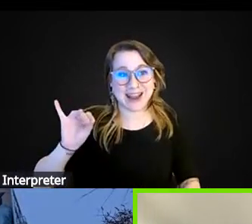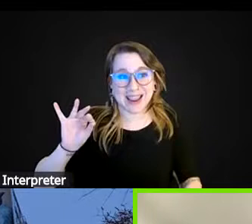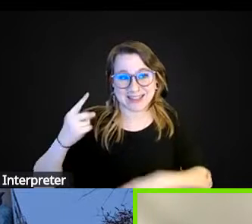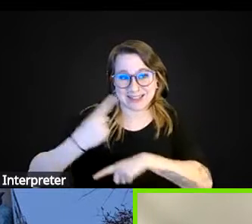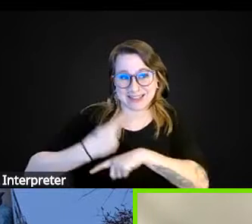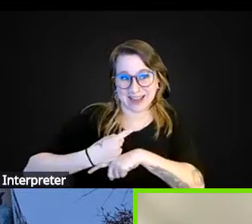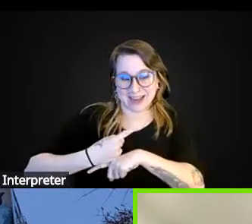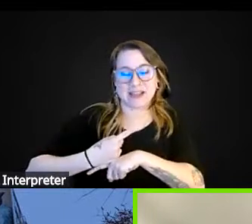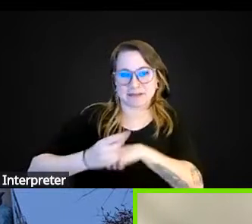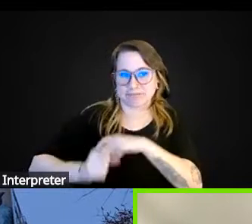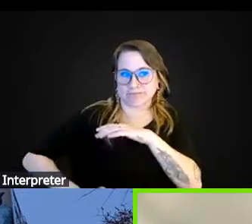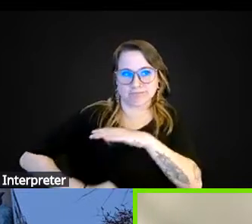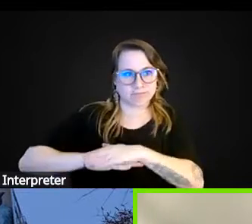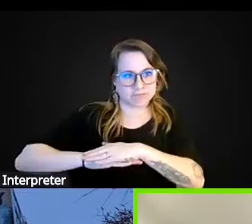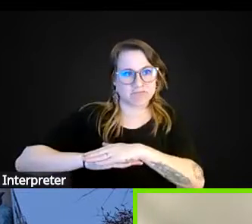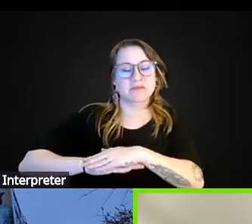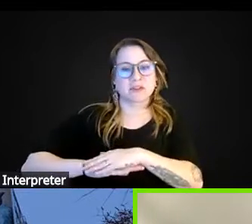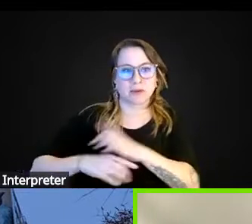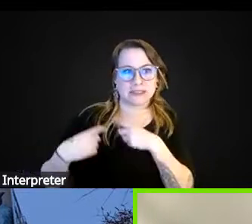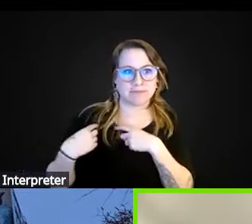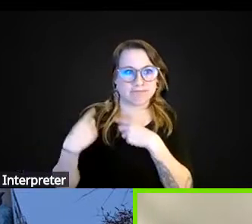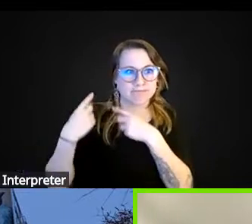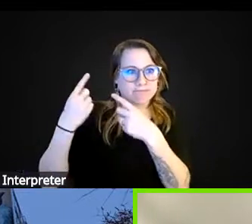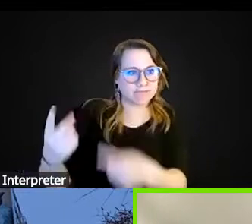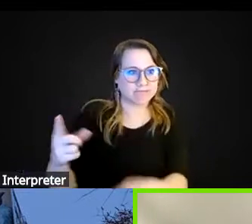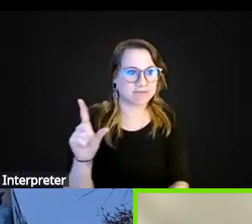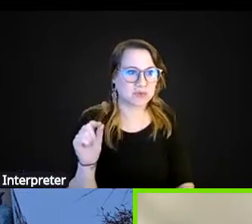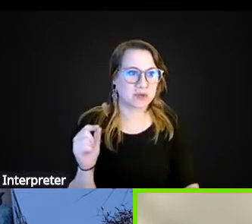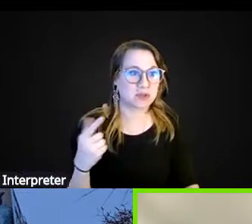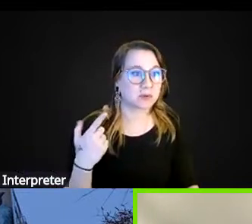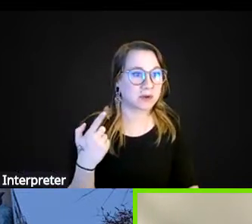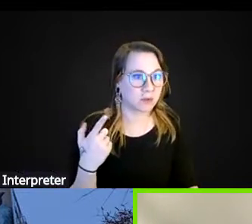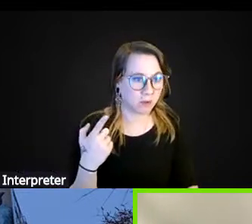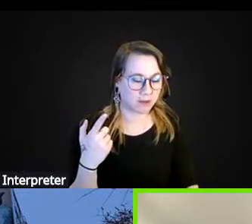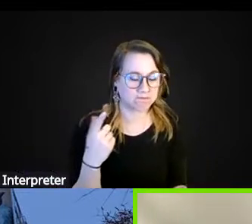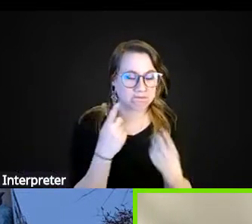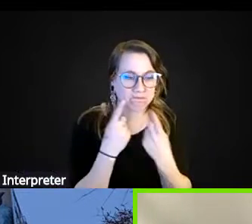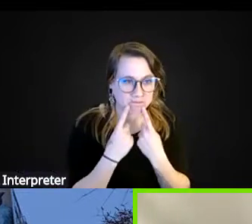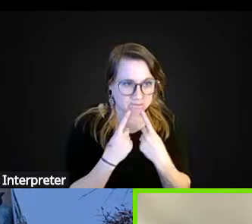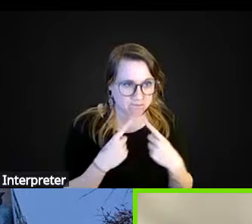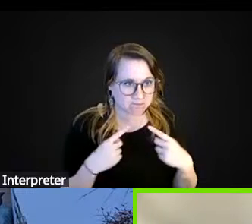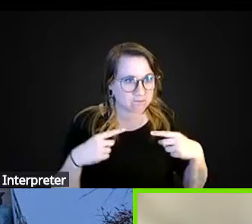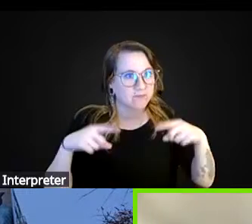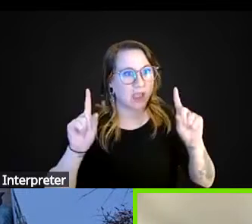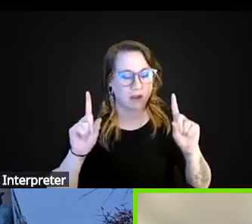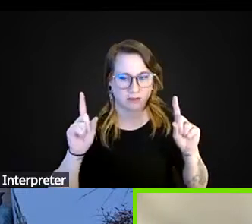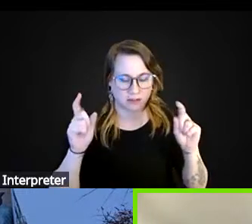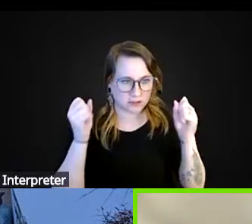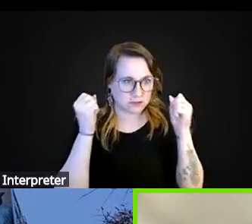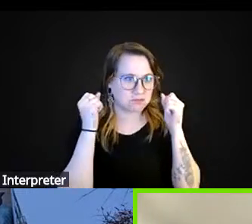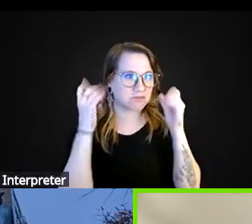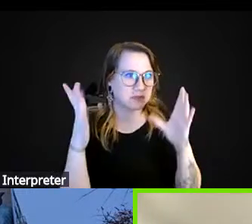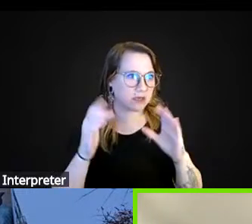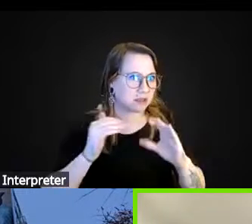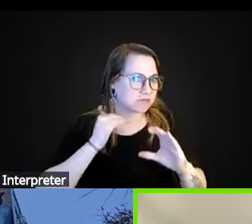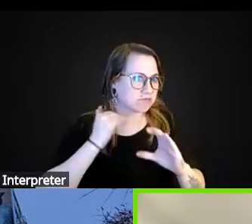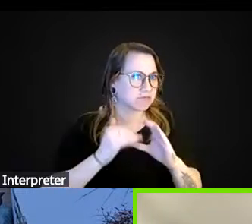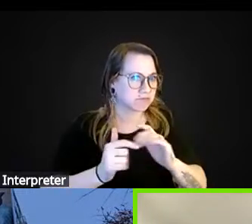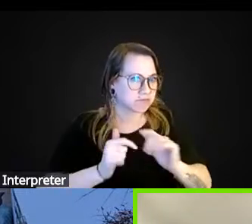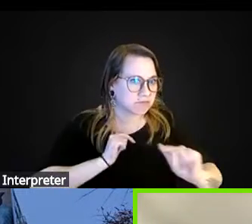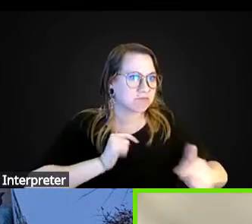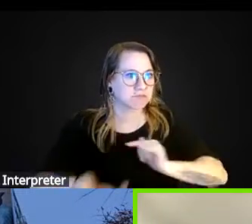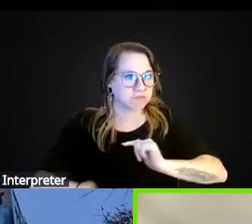And so that has been on this building since 2021. And so finally, after a number of emails back and forth to